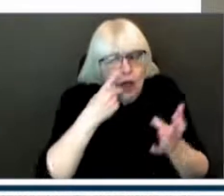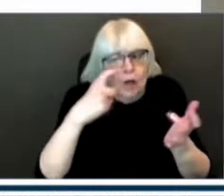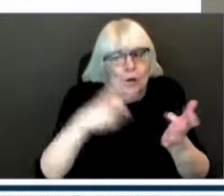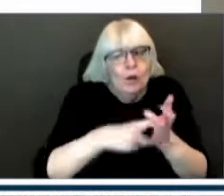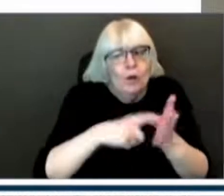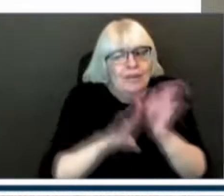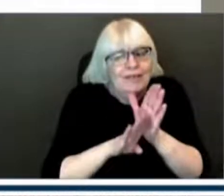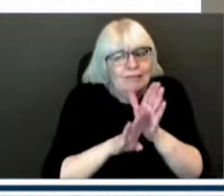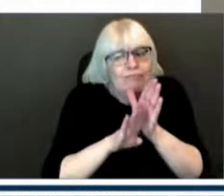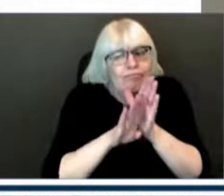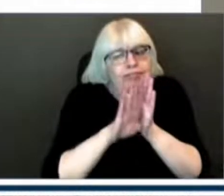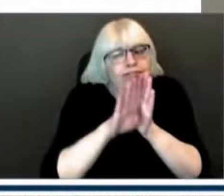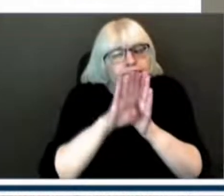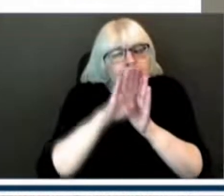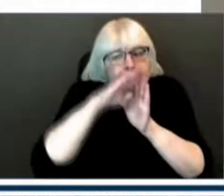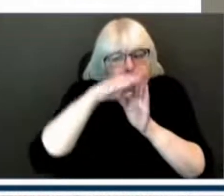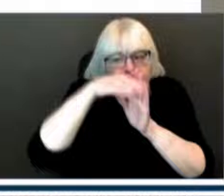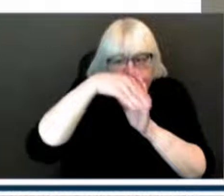our long-term care